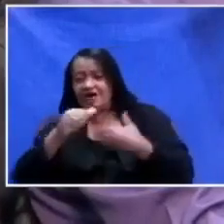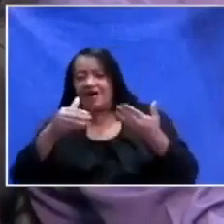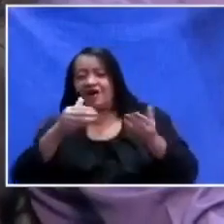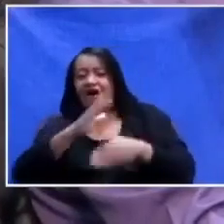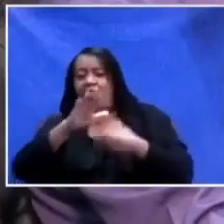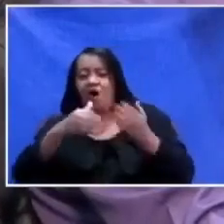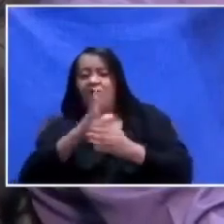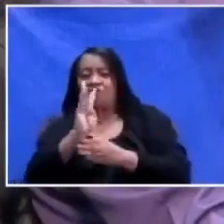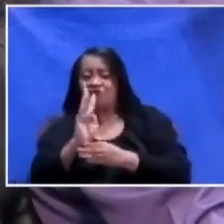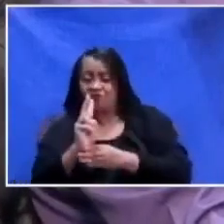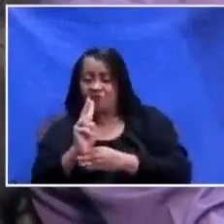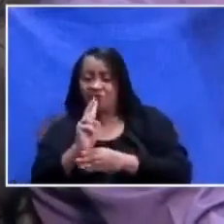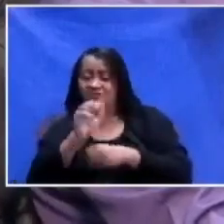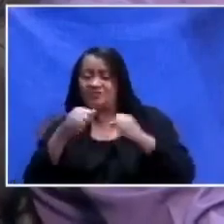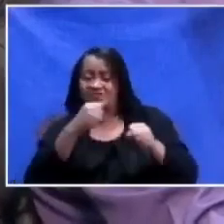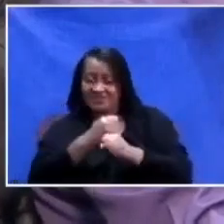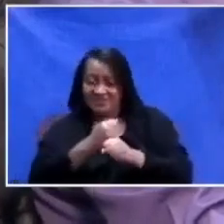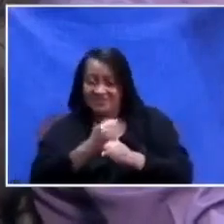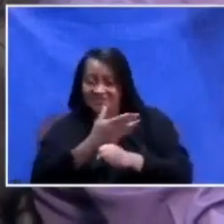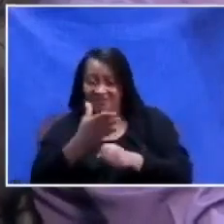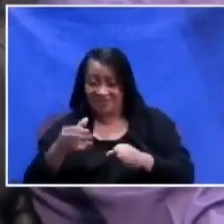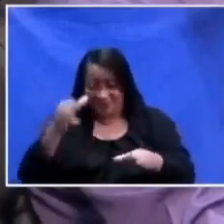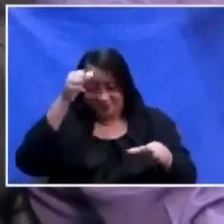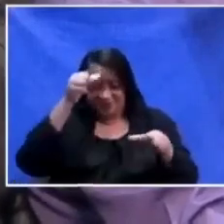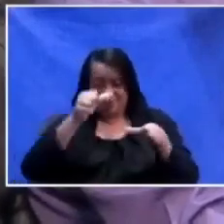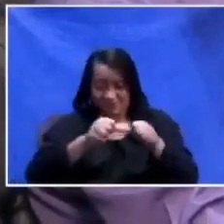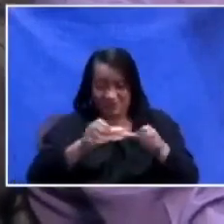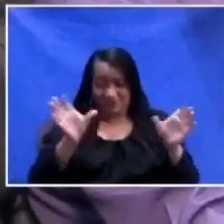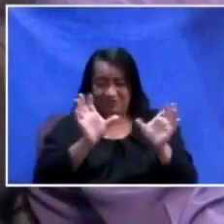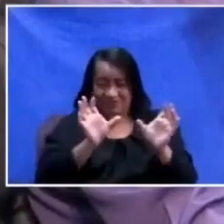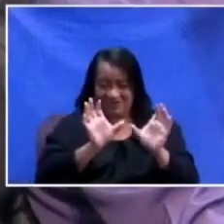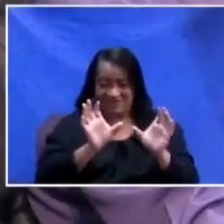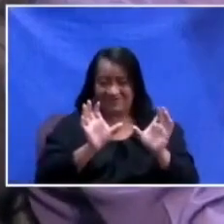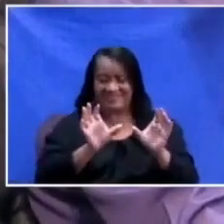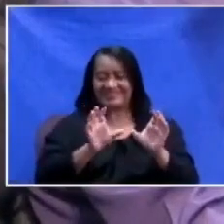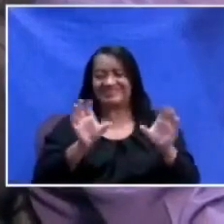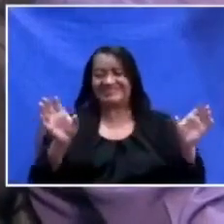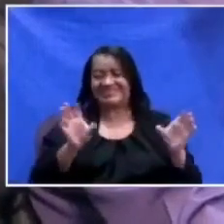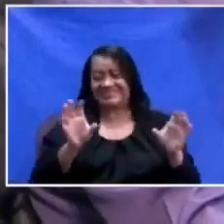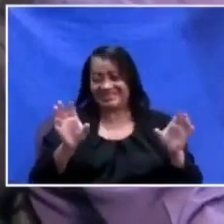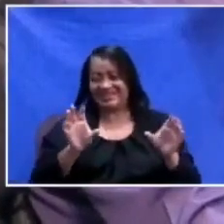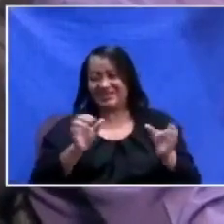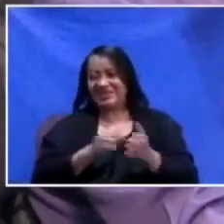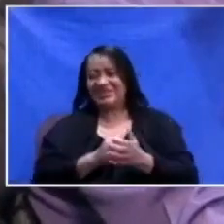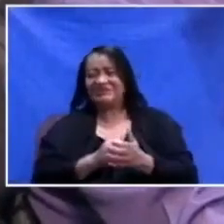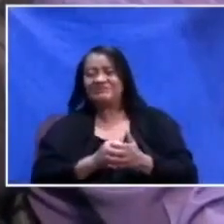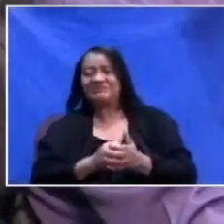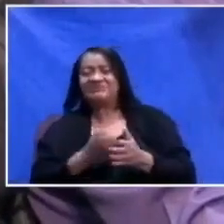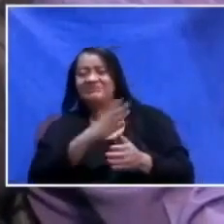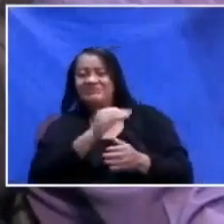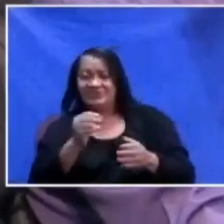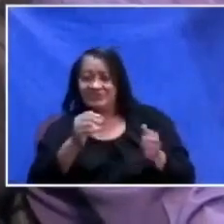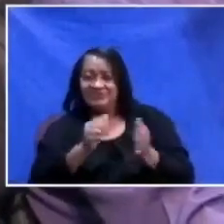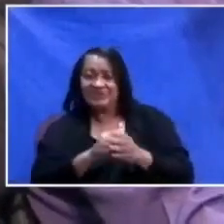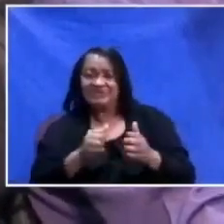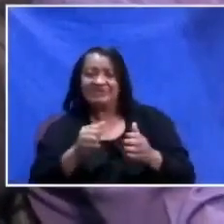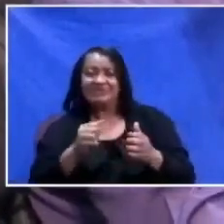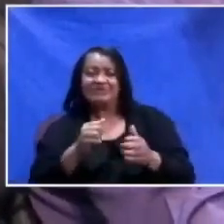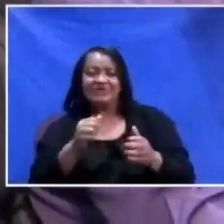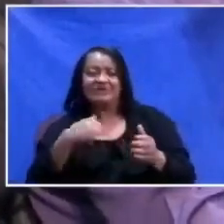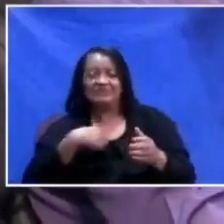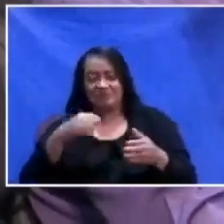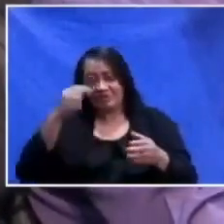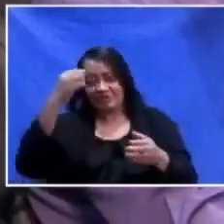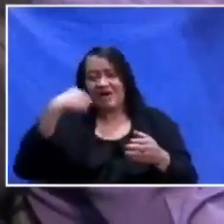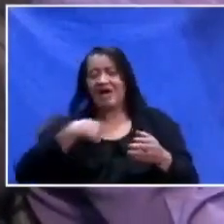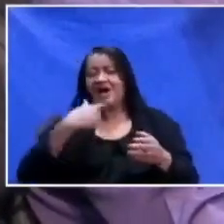years of them in our house. I have them stored, so. And I pull them out and I